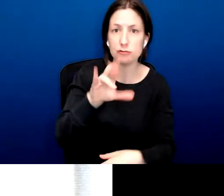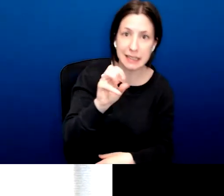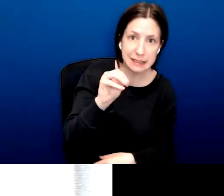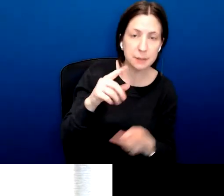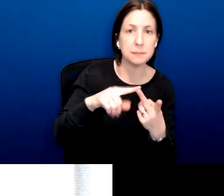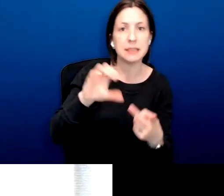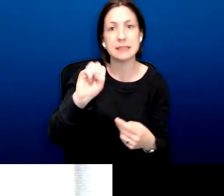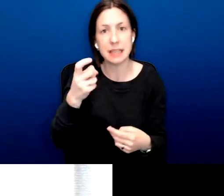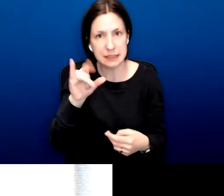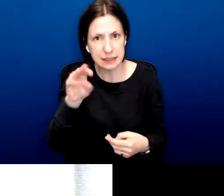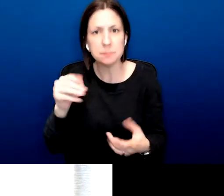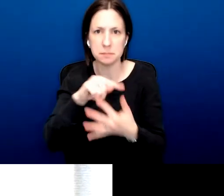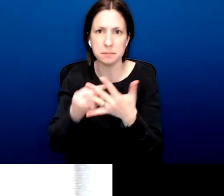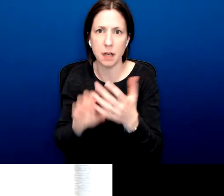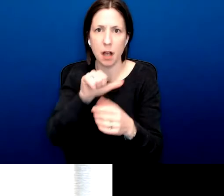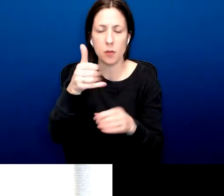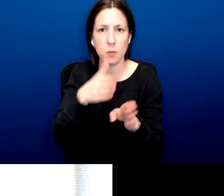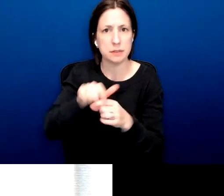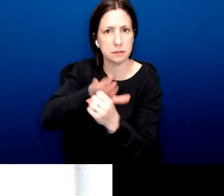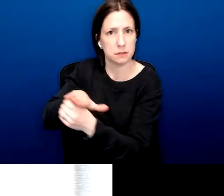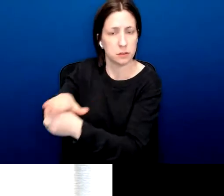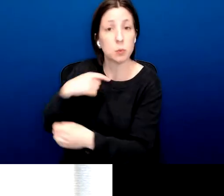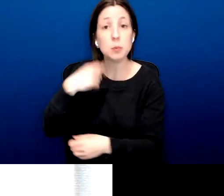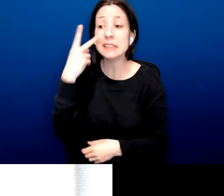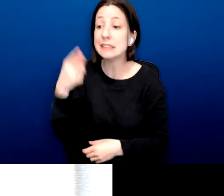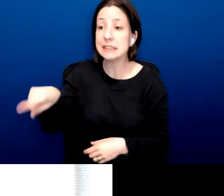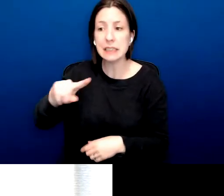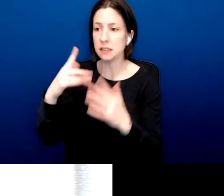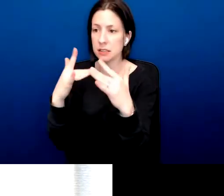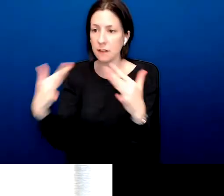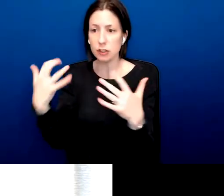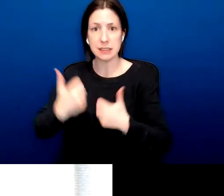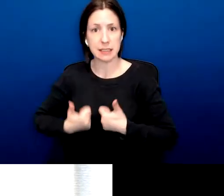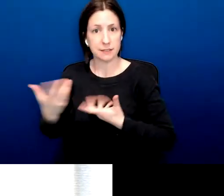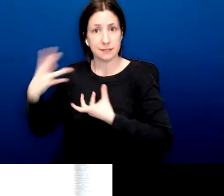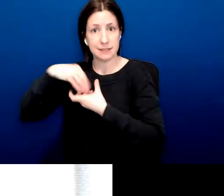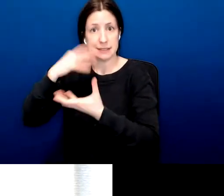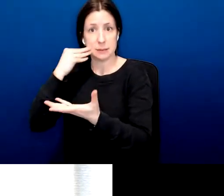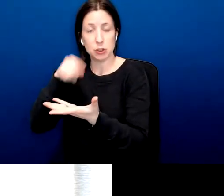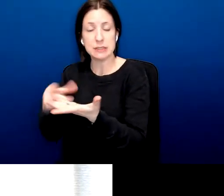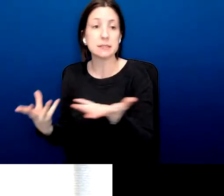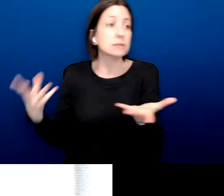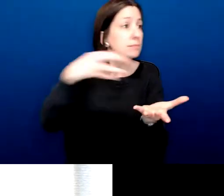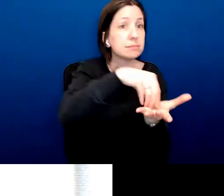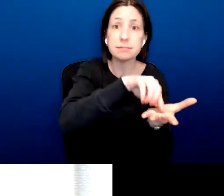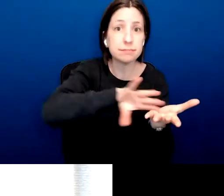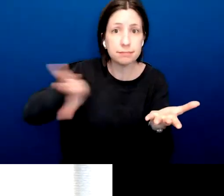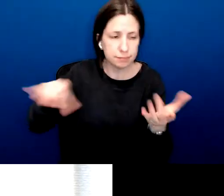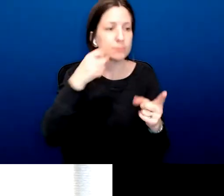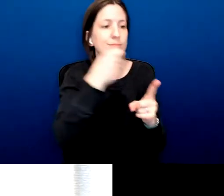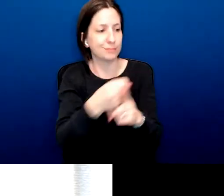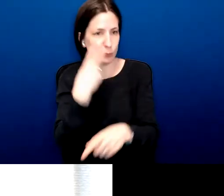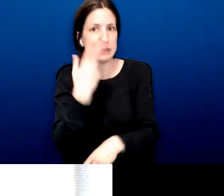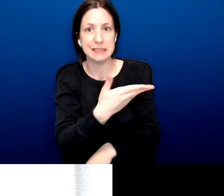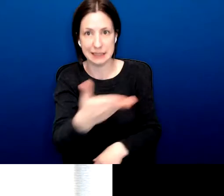We're seeing firsthand what it means to not have diverse lived experiences in tech and design spaces, in the directions of tech and design